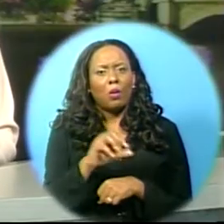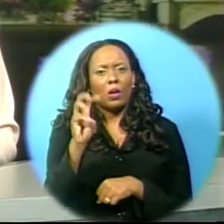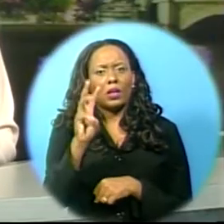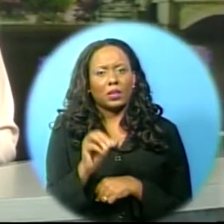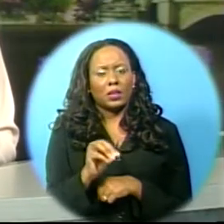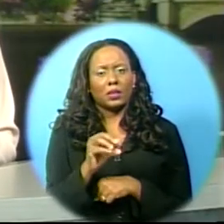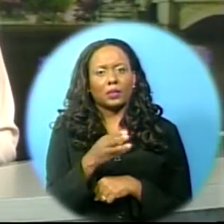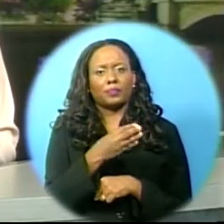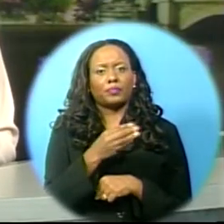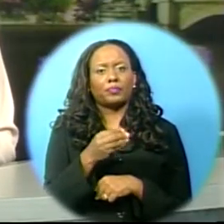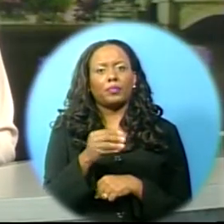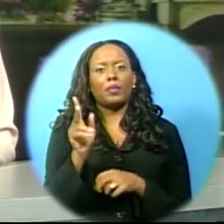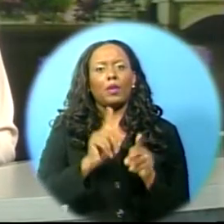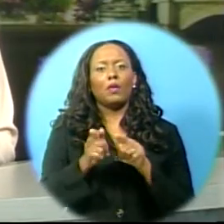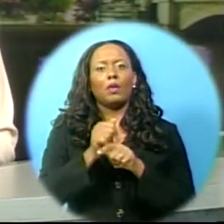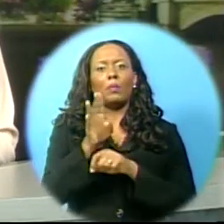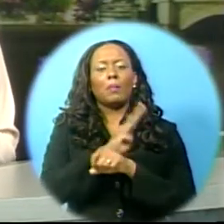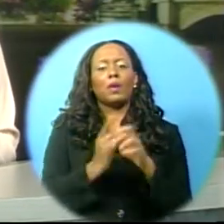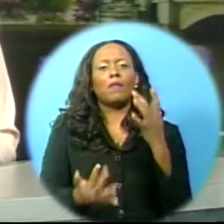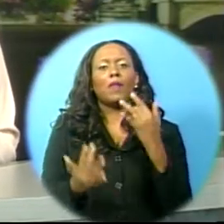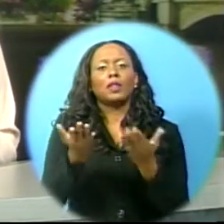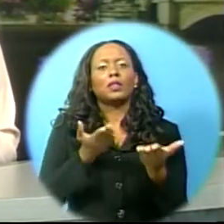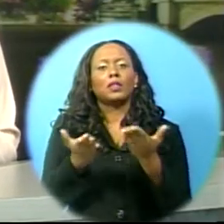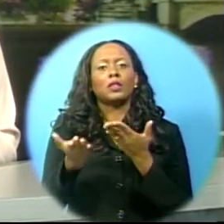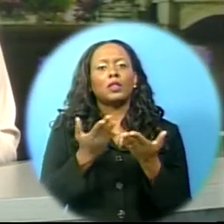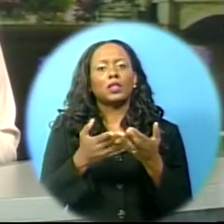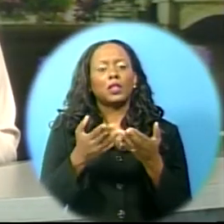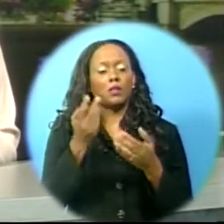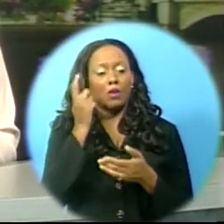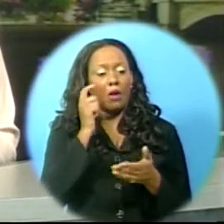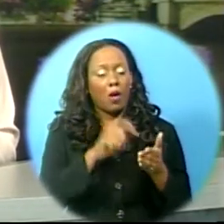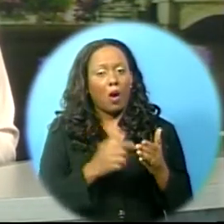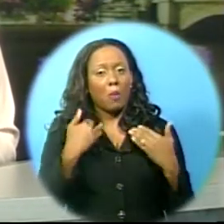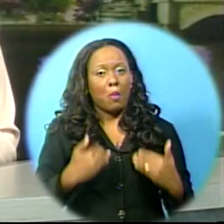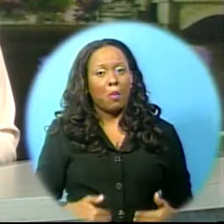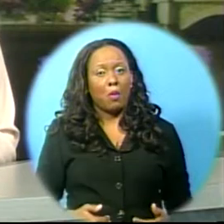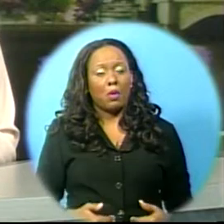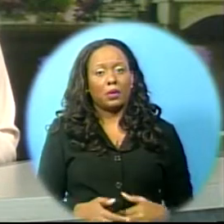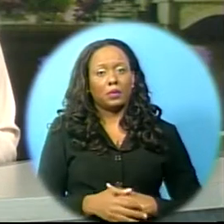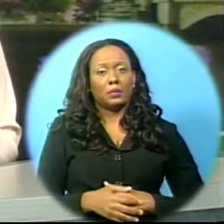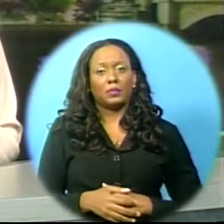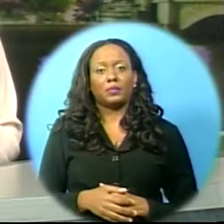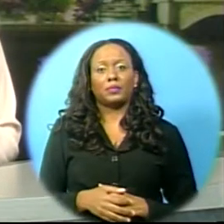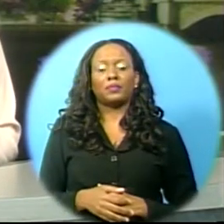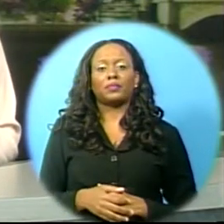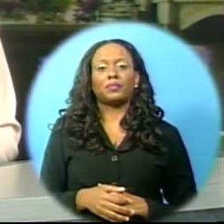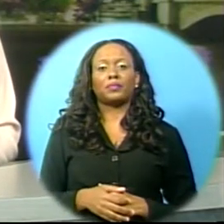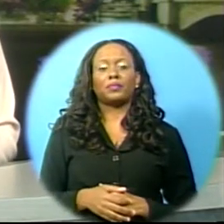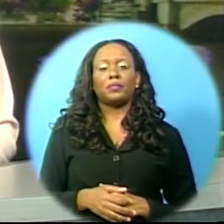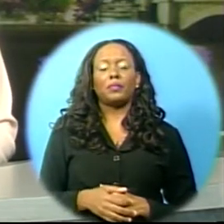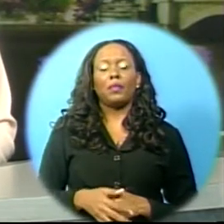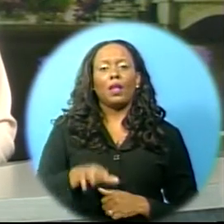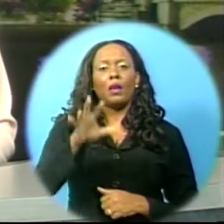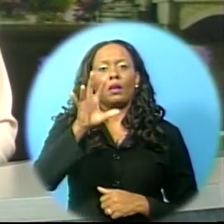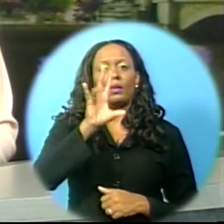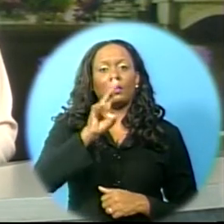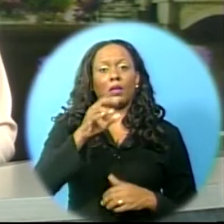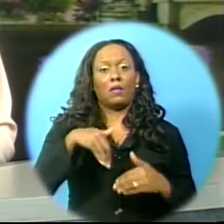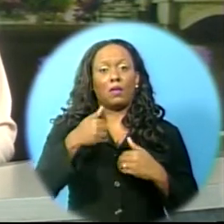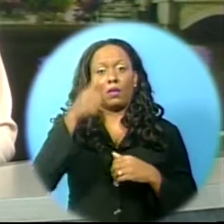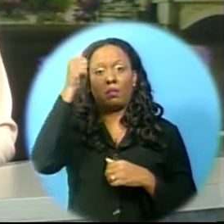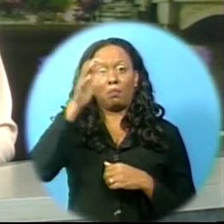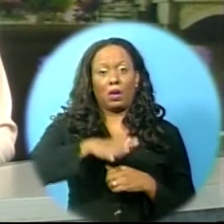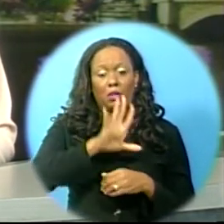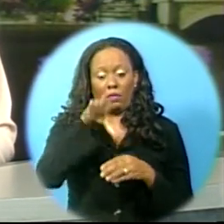Service as they were responding to a bushfire in Constant St. George. The 7 young men, including a